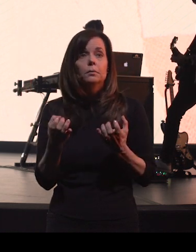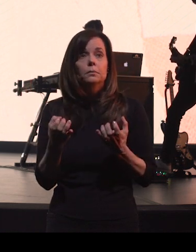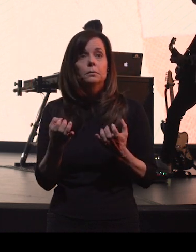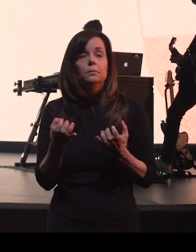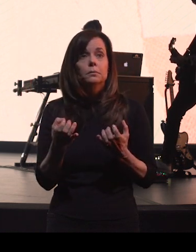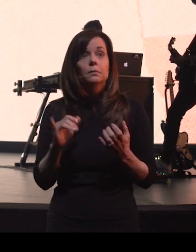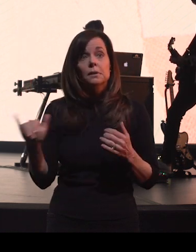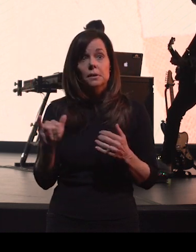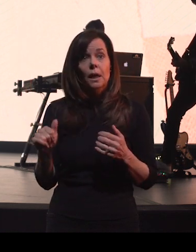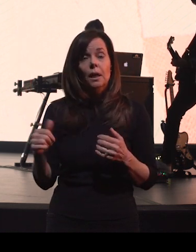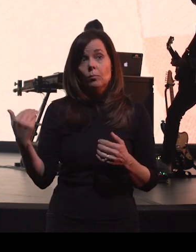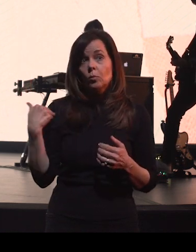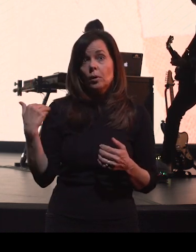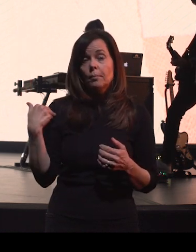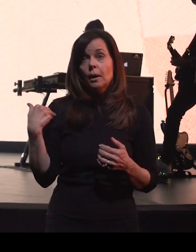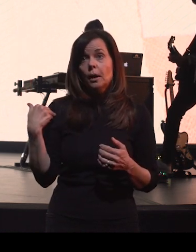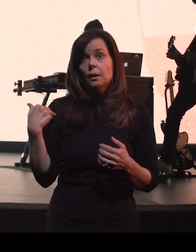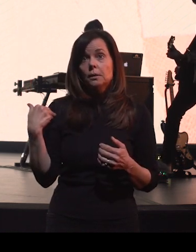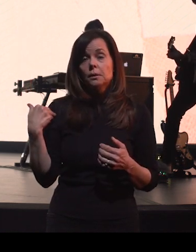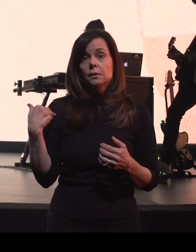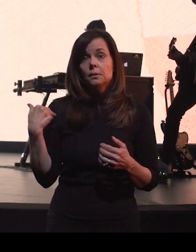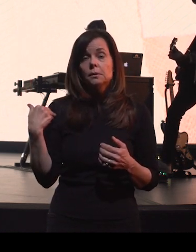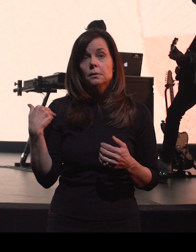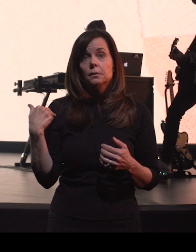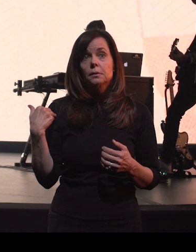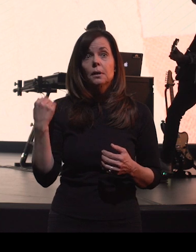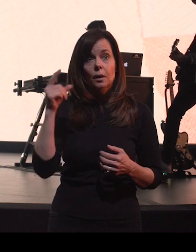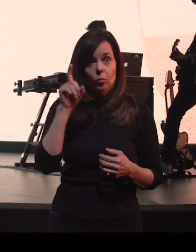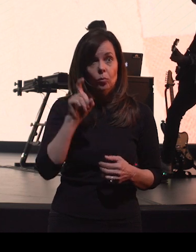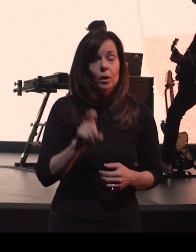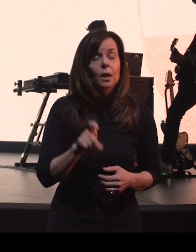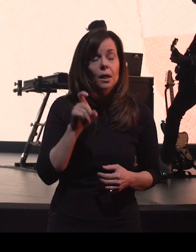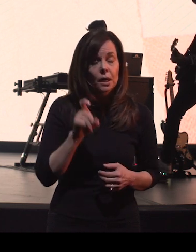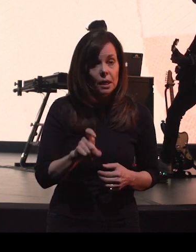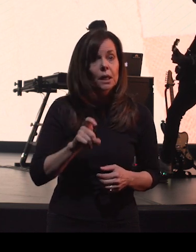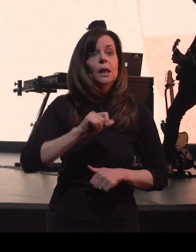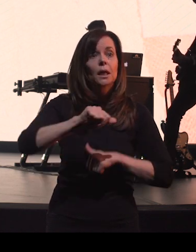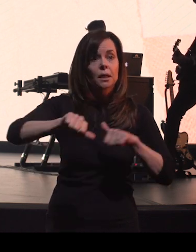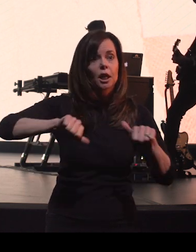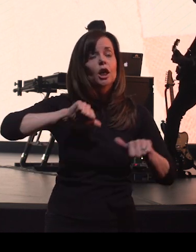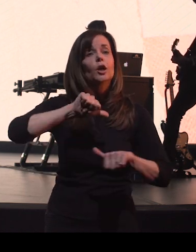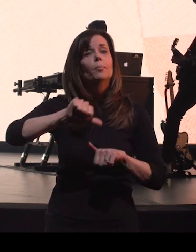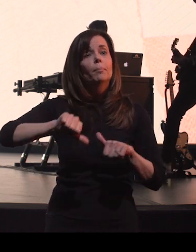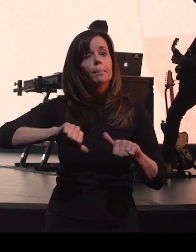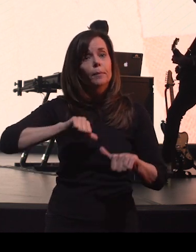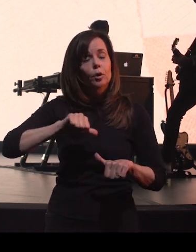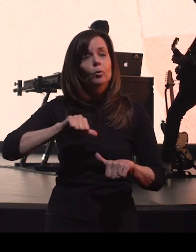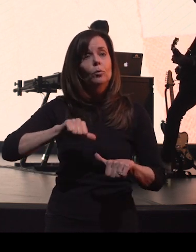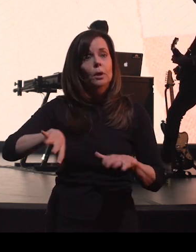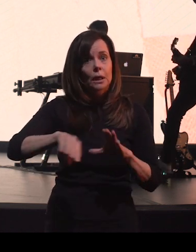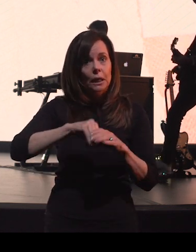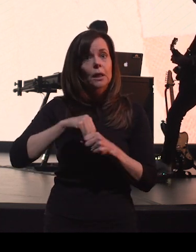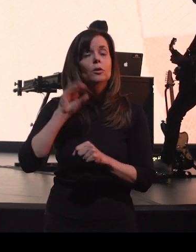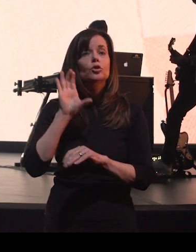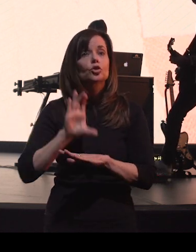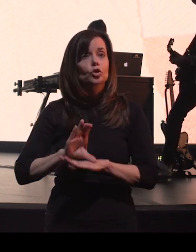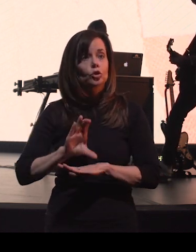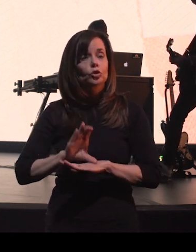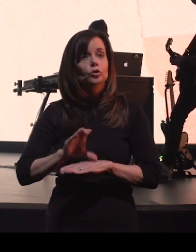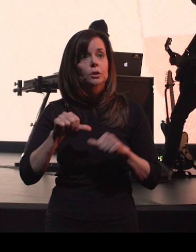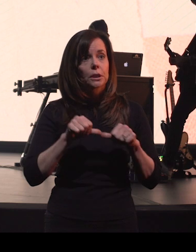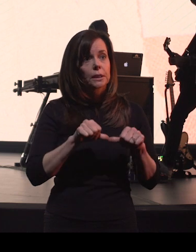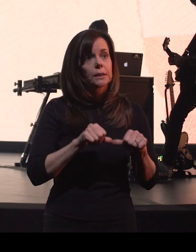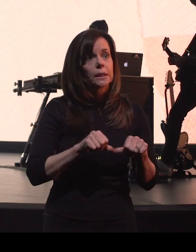only matter to him, but you're also needed in his community, in his church, to continue to